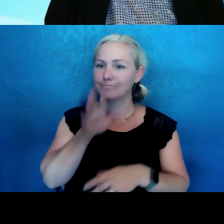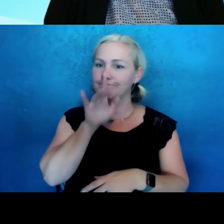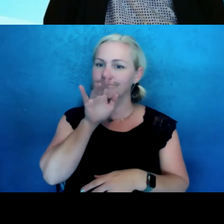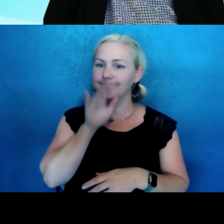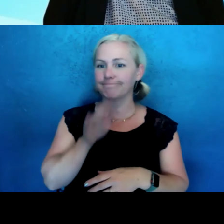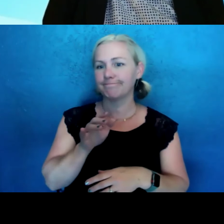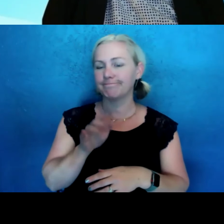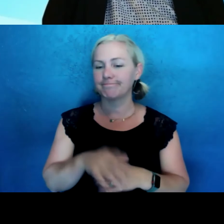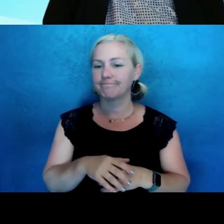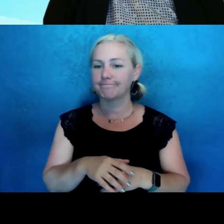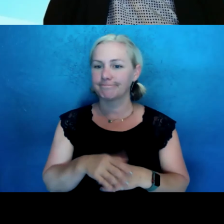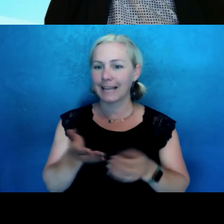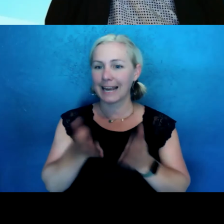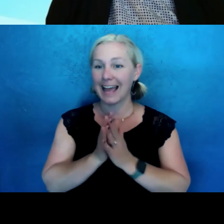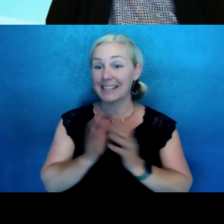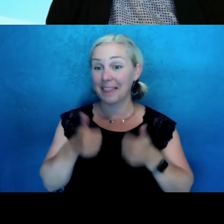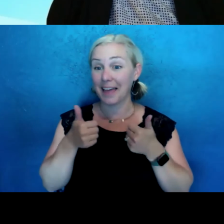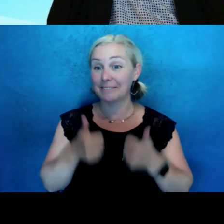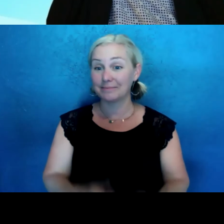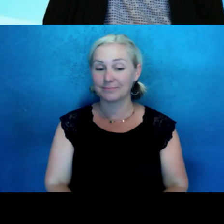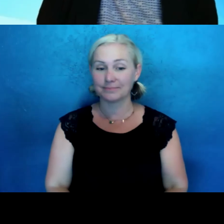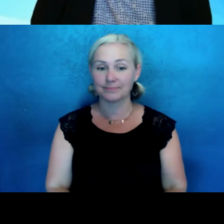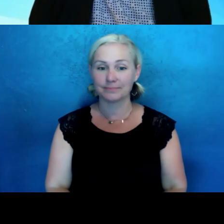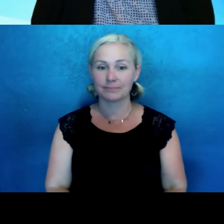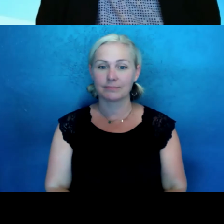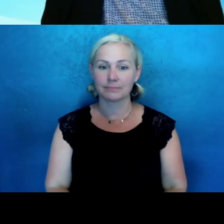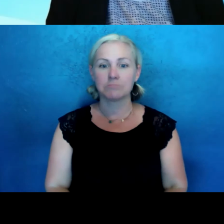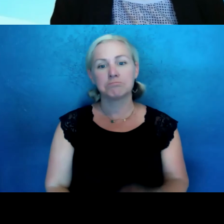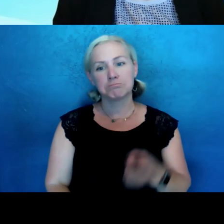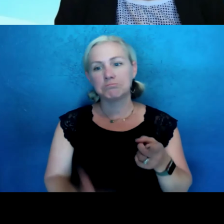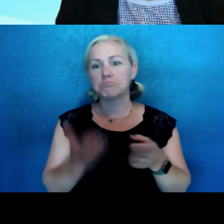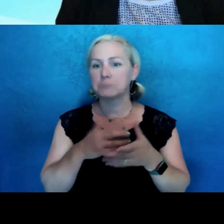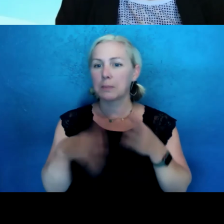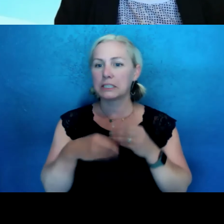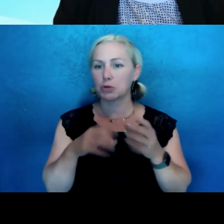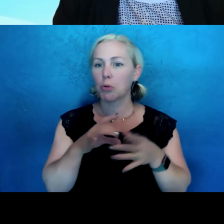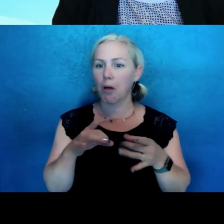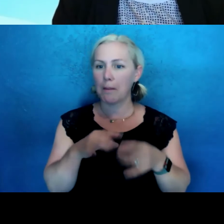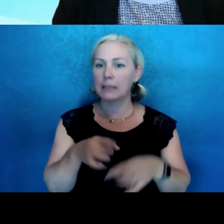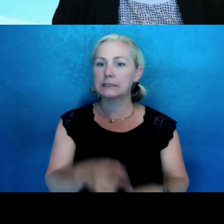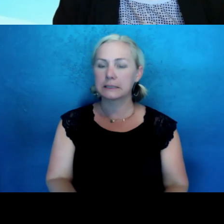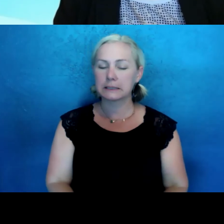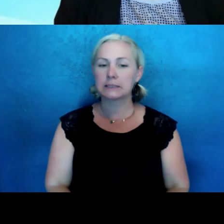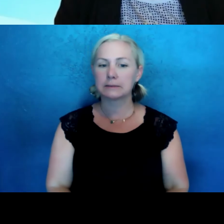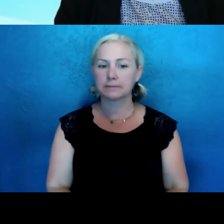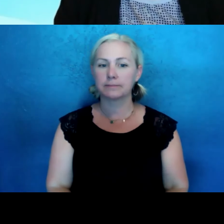live. We're getting some additional comments here.